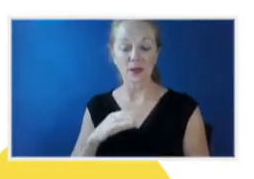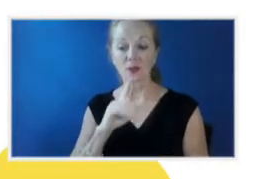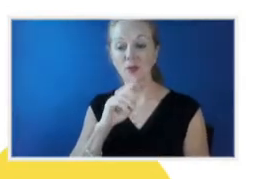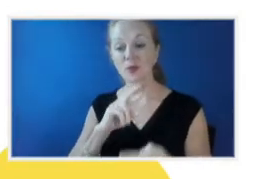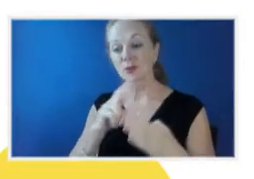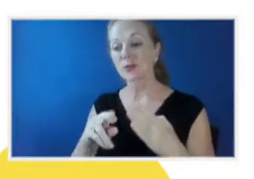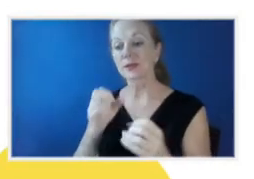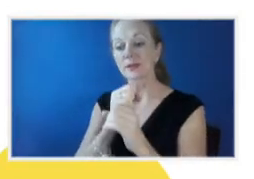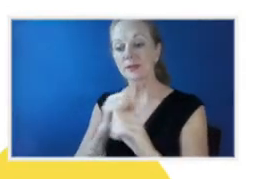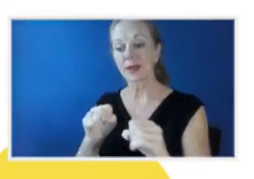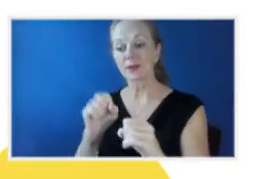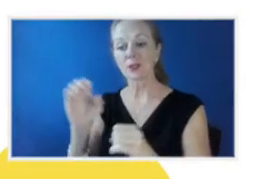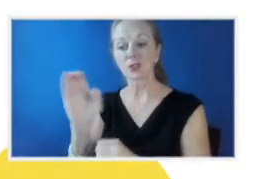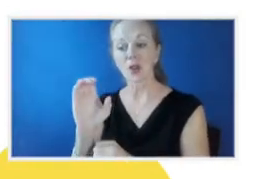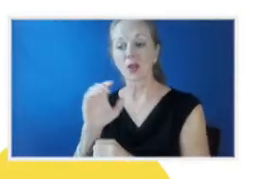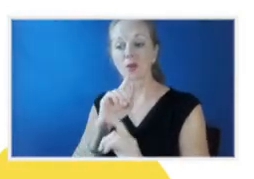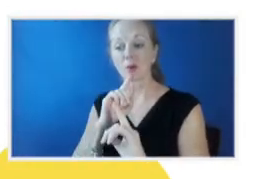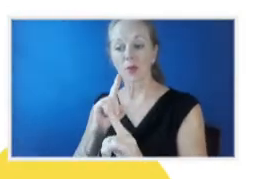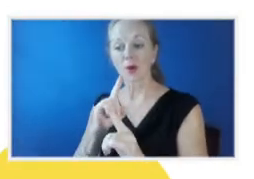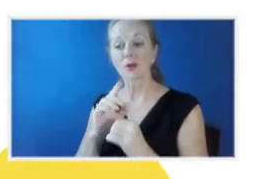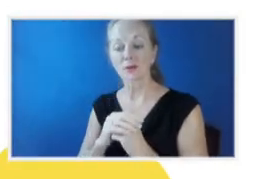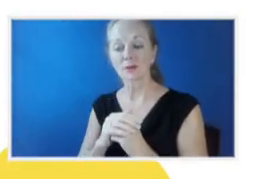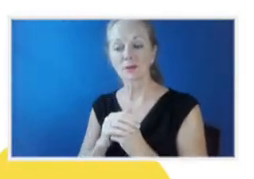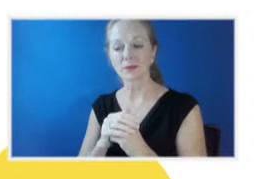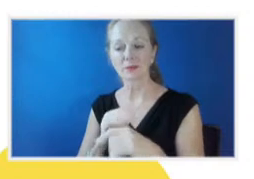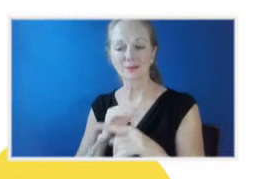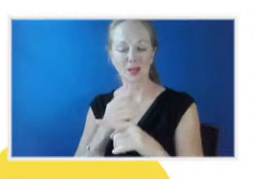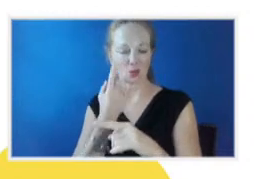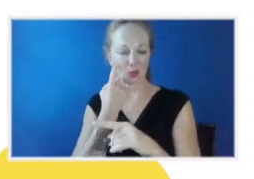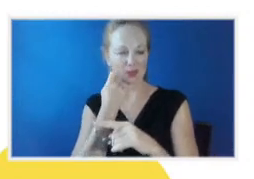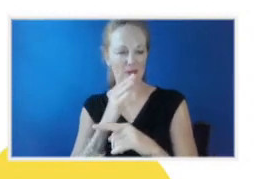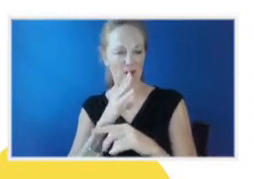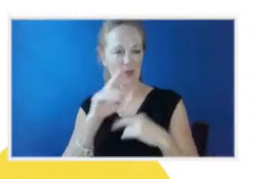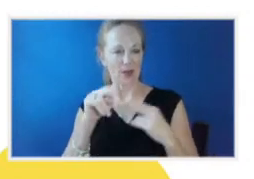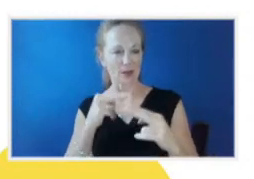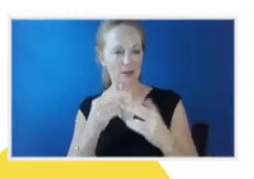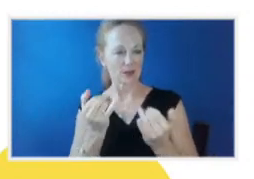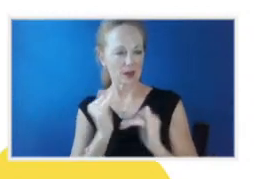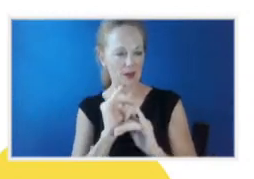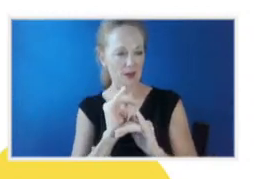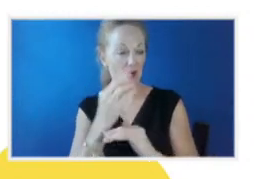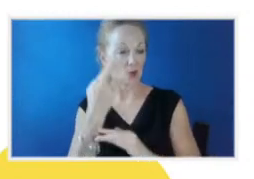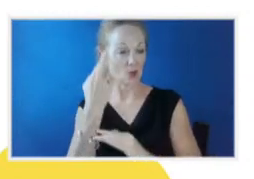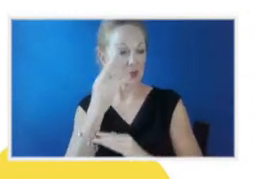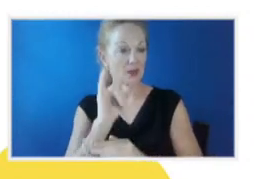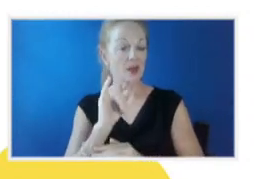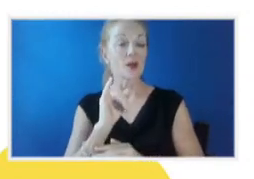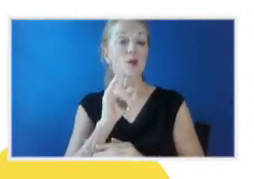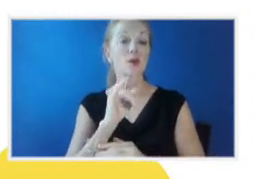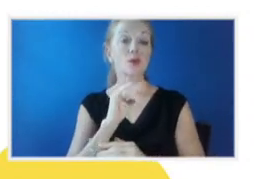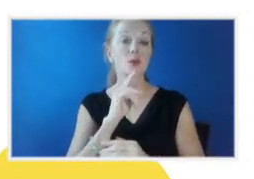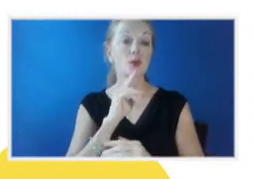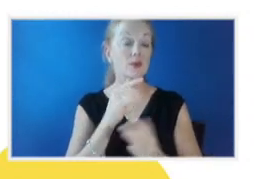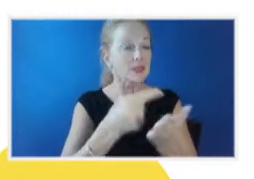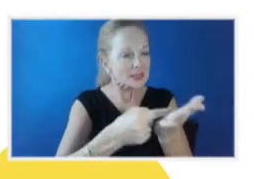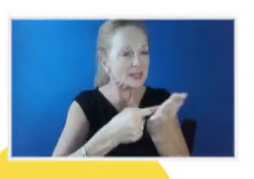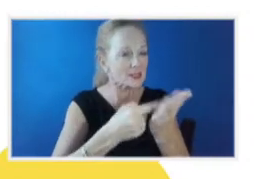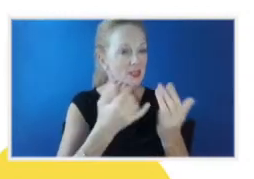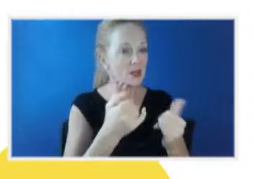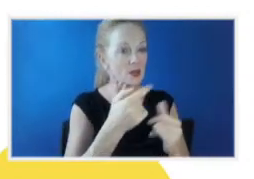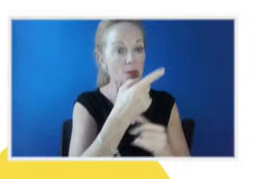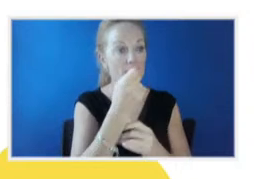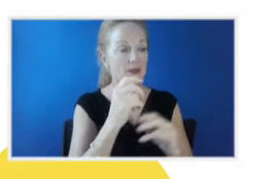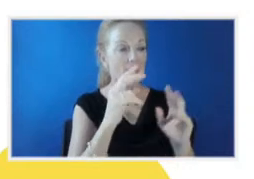Safe Charlotte report, which Fed will talk a little bit about tonight. And the reason that we're having that discussion is there's an item